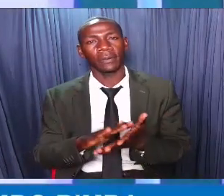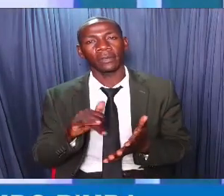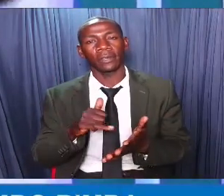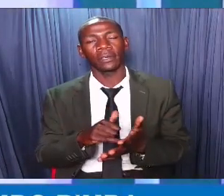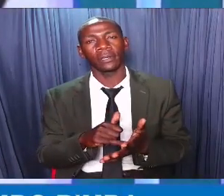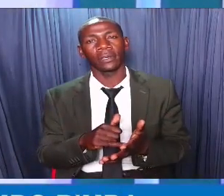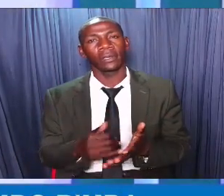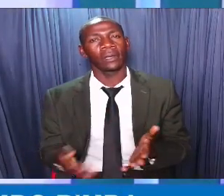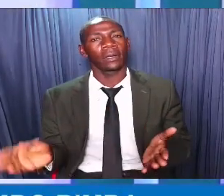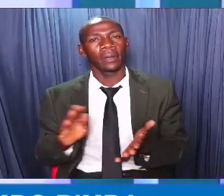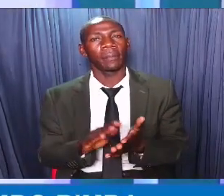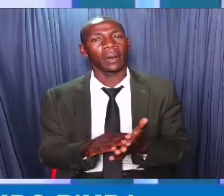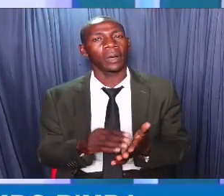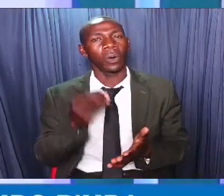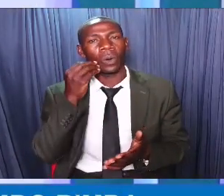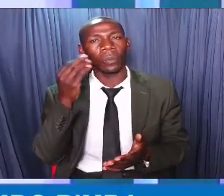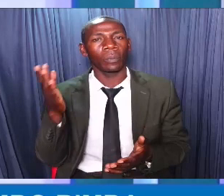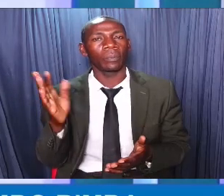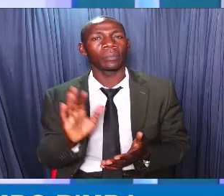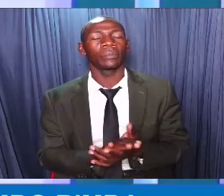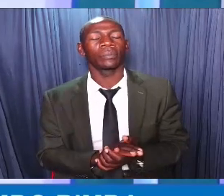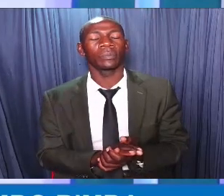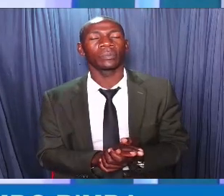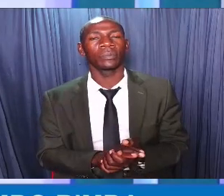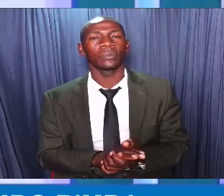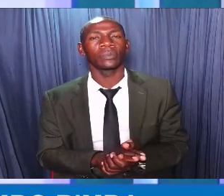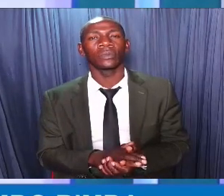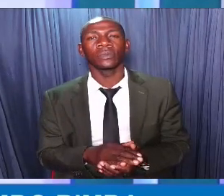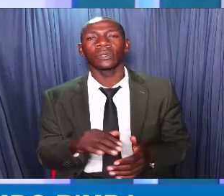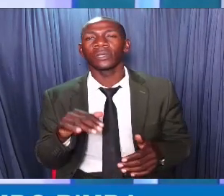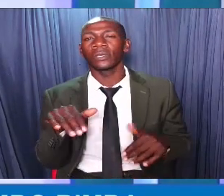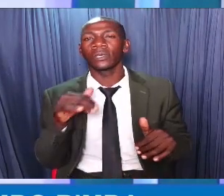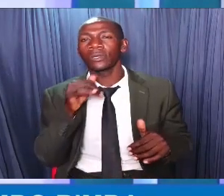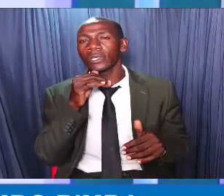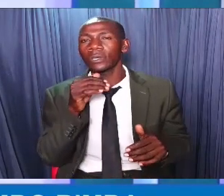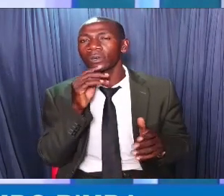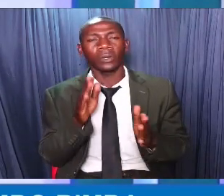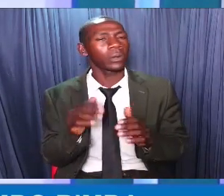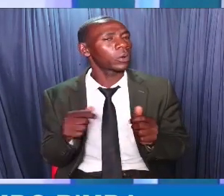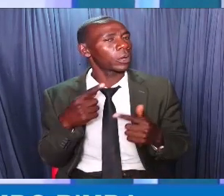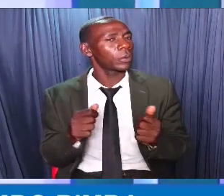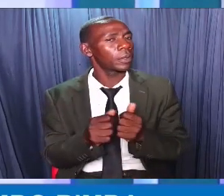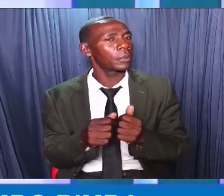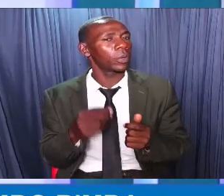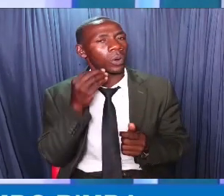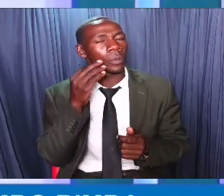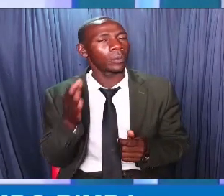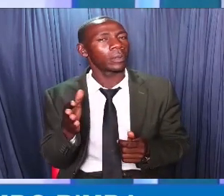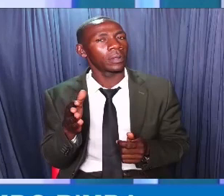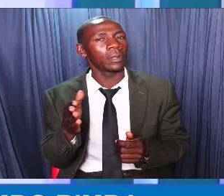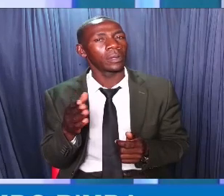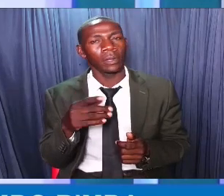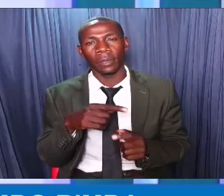trusted. Akaondoka akaenda. He left going. Hakusema kwa nini ashuki na mimi. He didn't say why is he not going with me. Maana